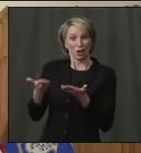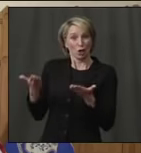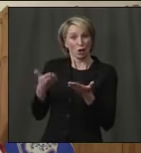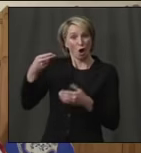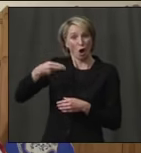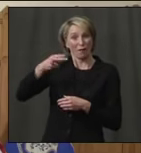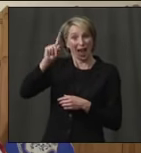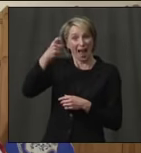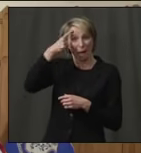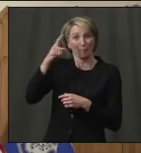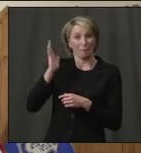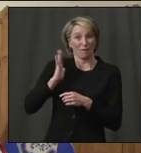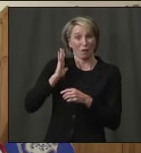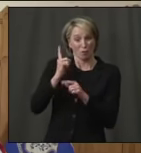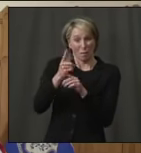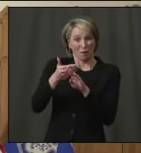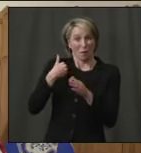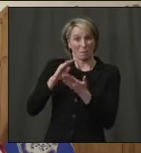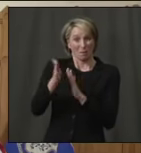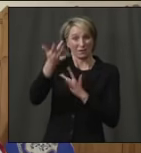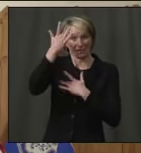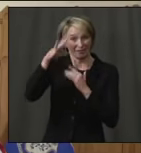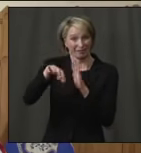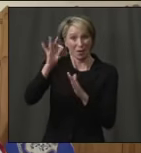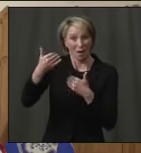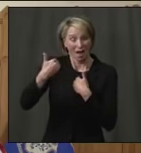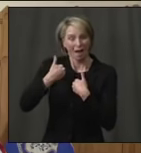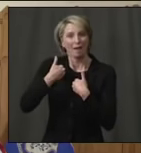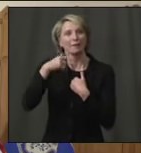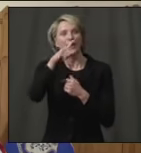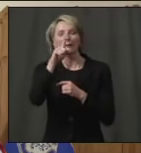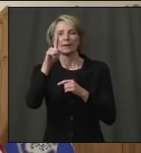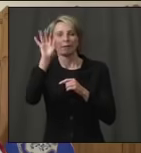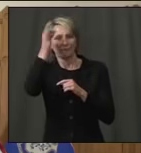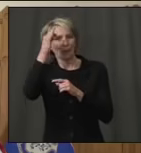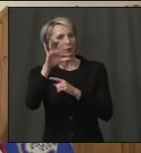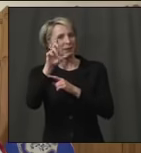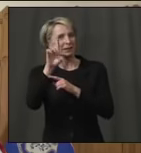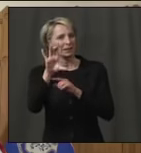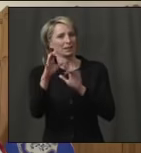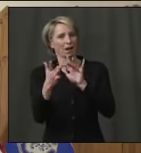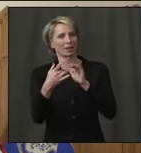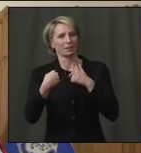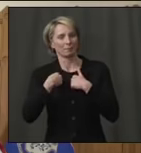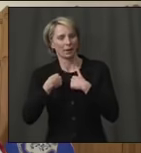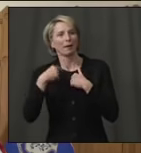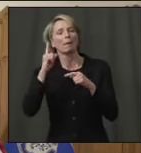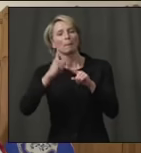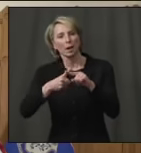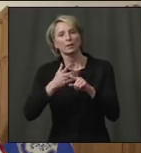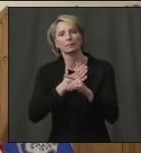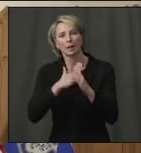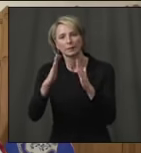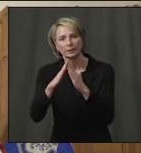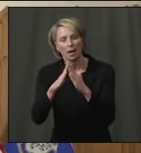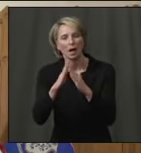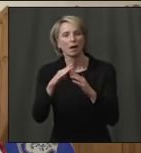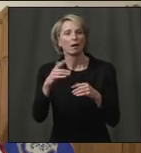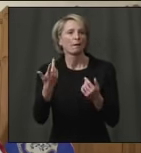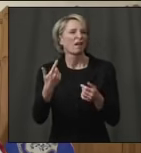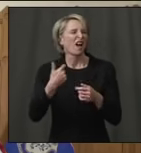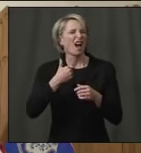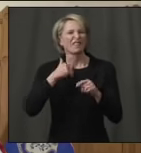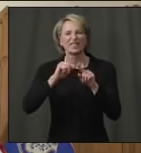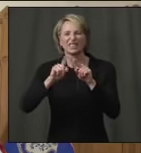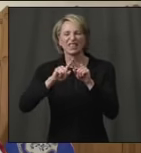health department, and they followed us. In fact, you have to be at least a week into it and 3 days without a fever.